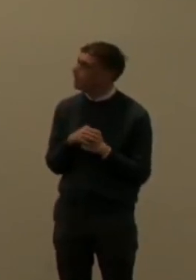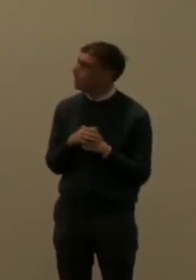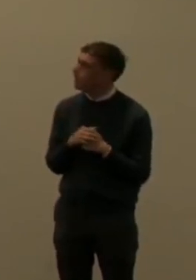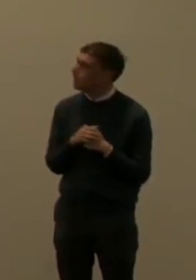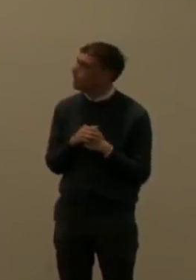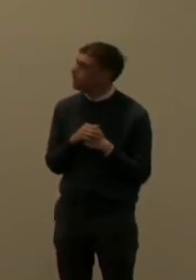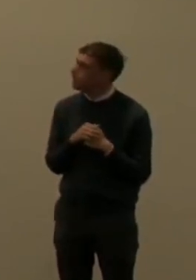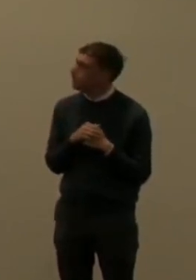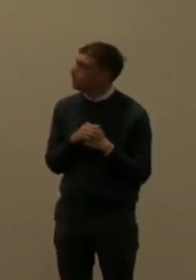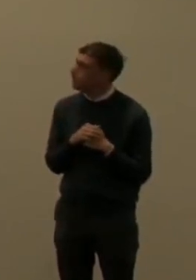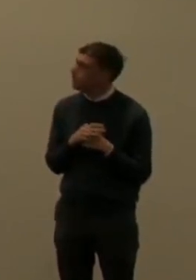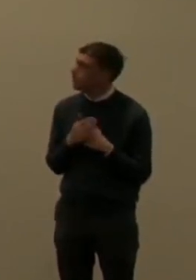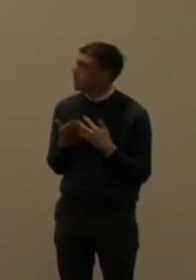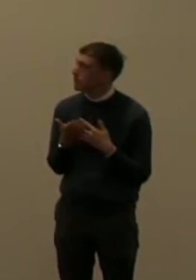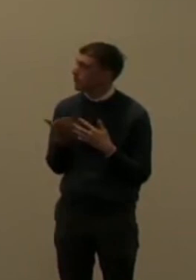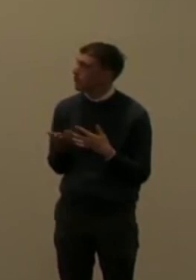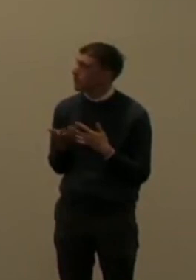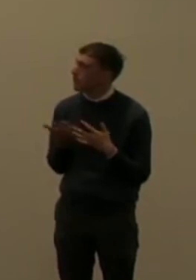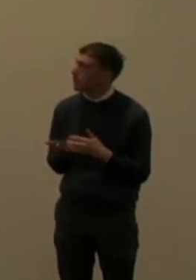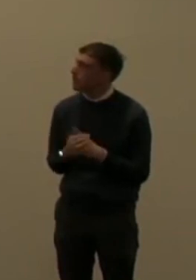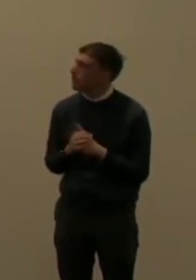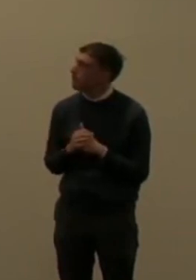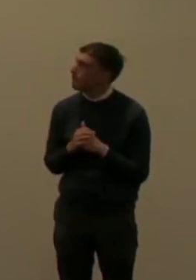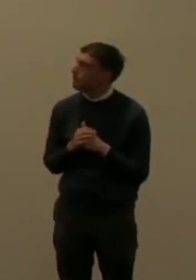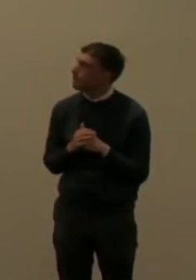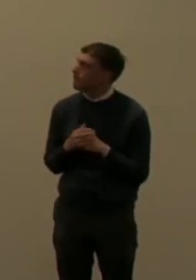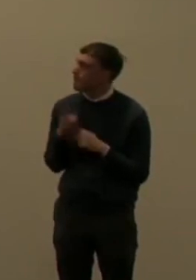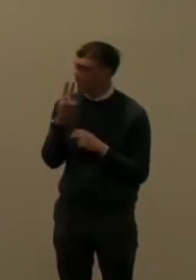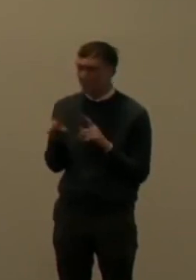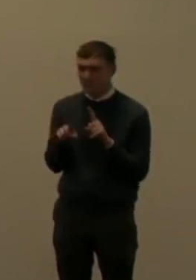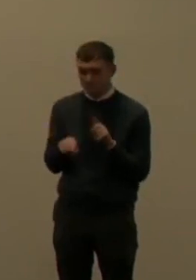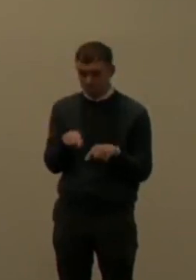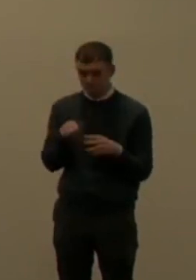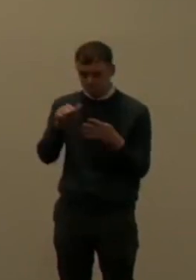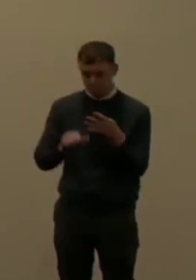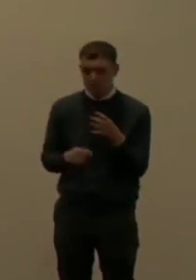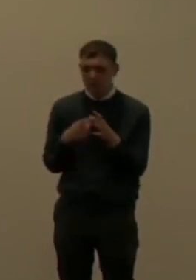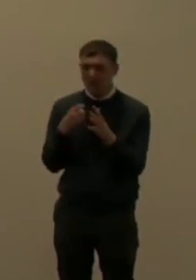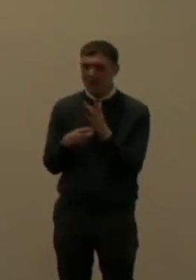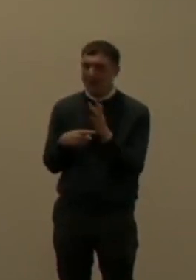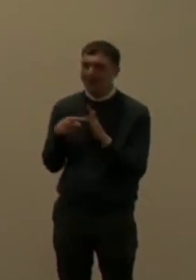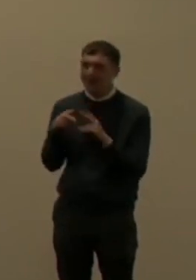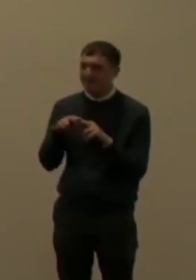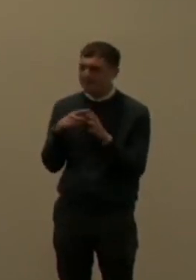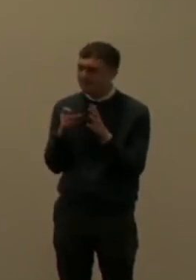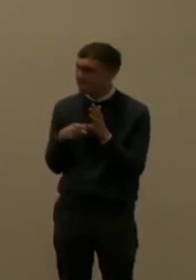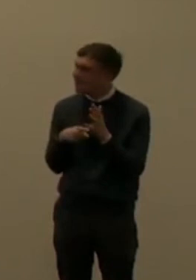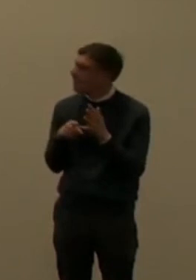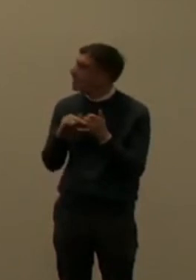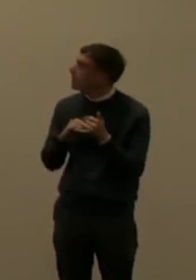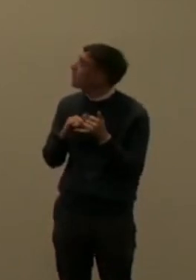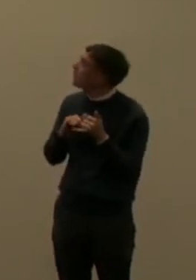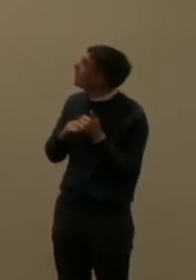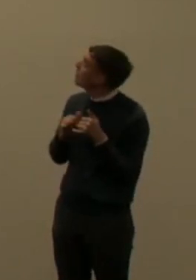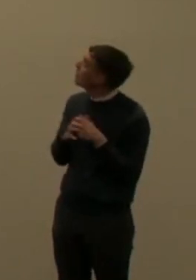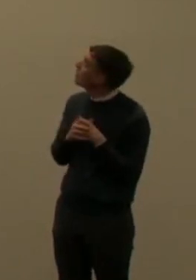come on. Yeah, we see we have all the different artifacts, and if we go to our